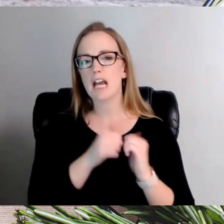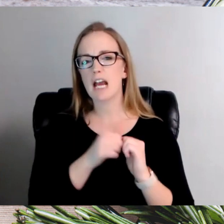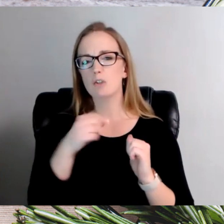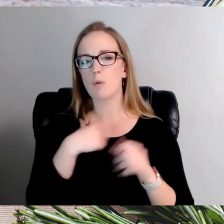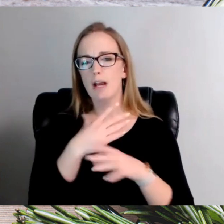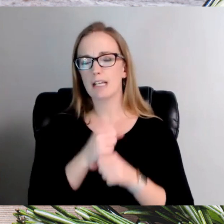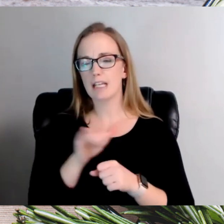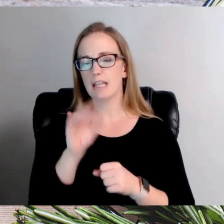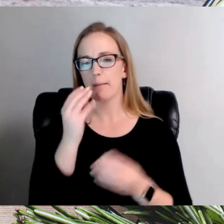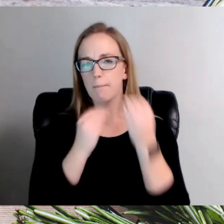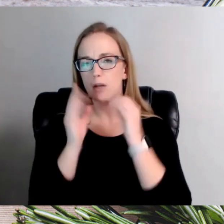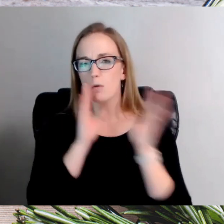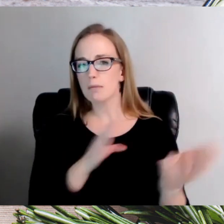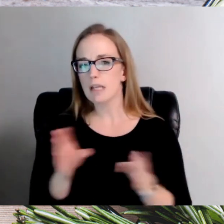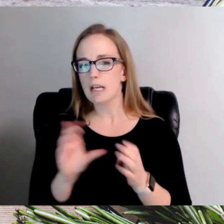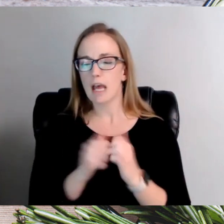evenly.